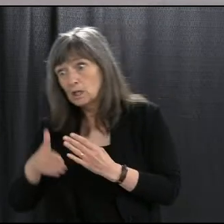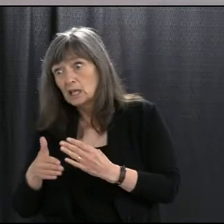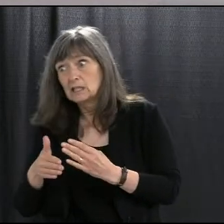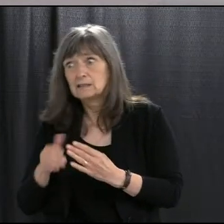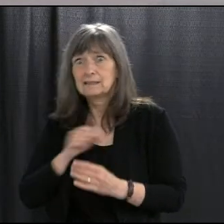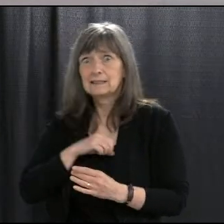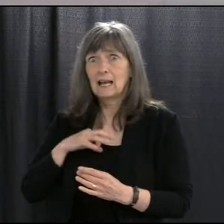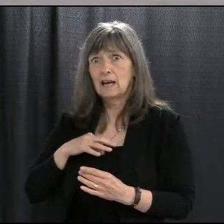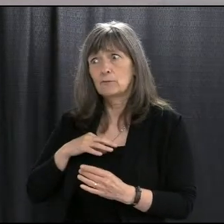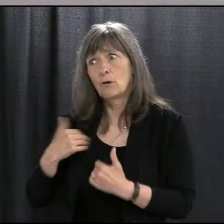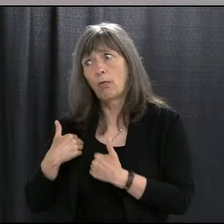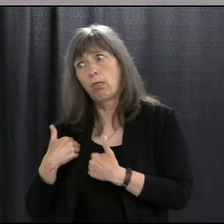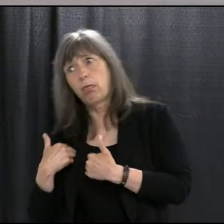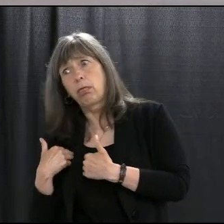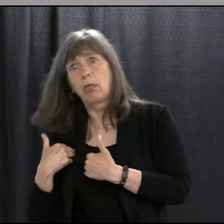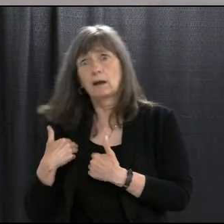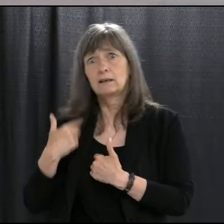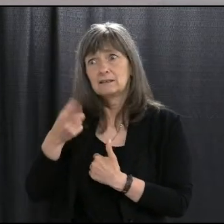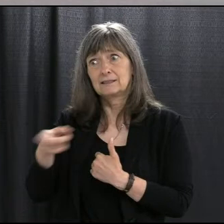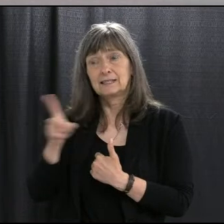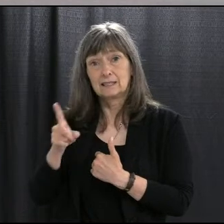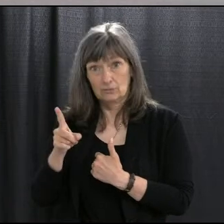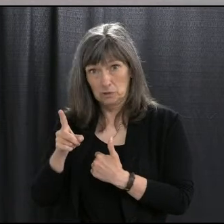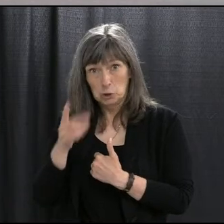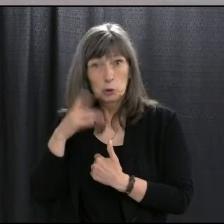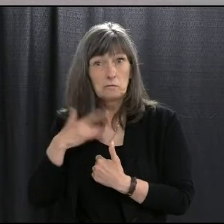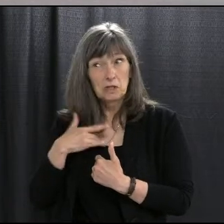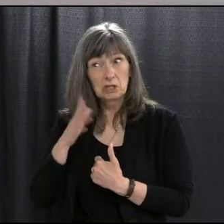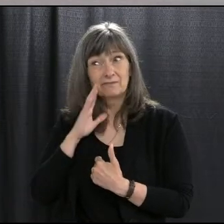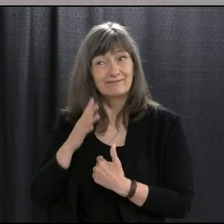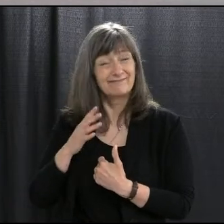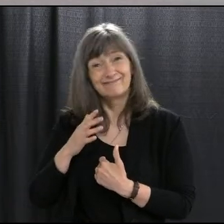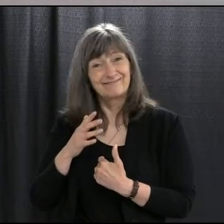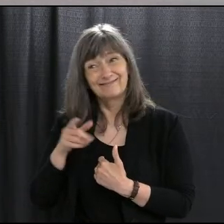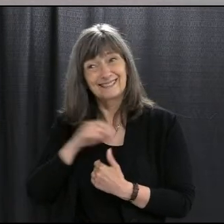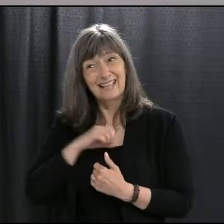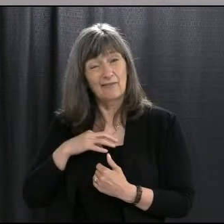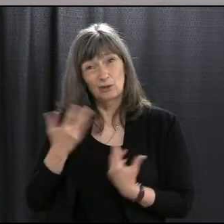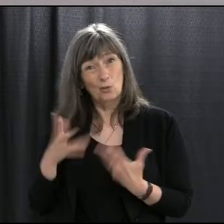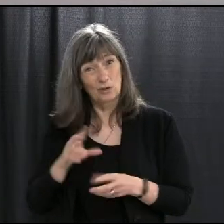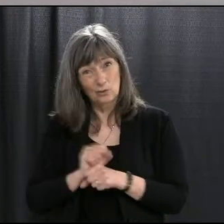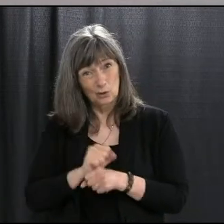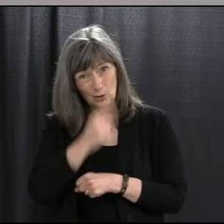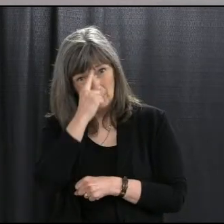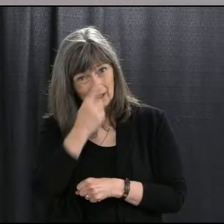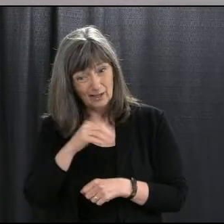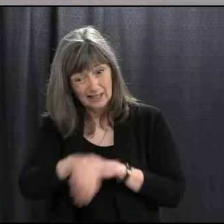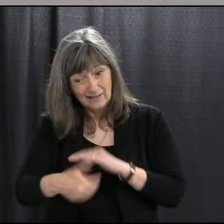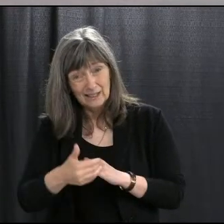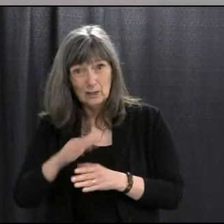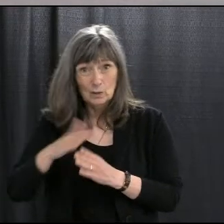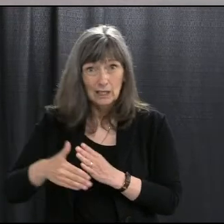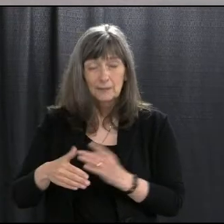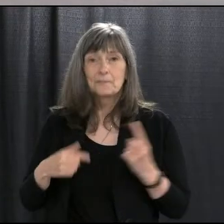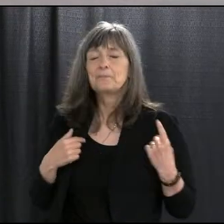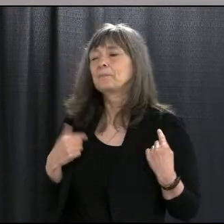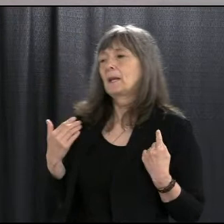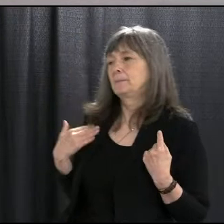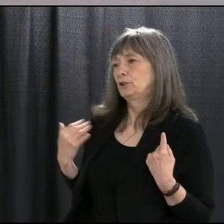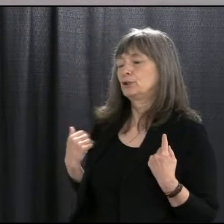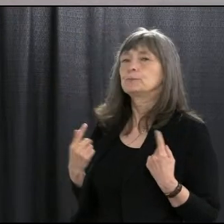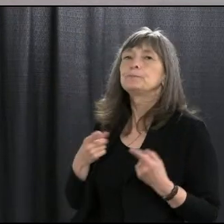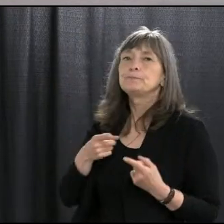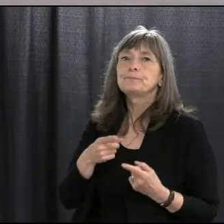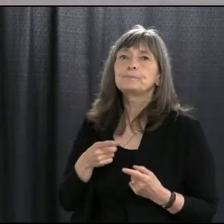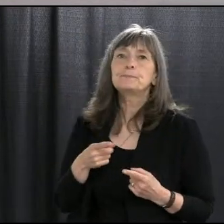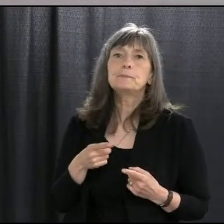where the staff are going to come from. Do you expect to have trouble recruiting? Well, I think both myself and Melissa can answer this question.